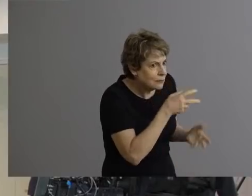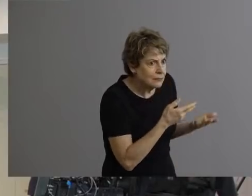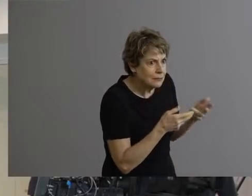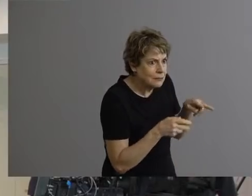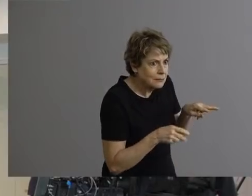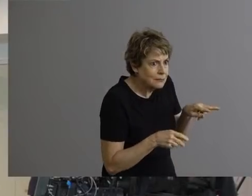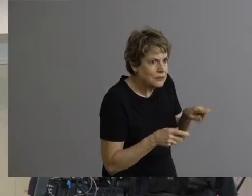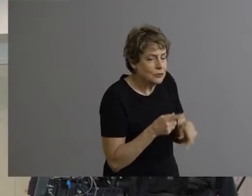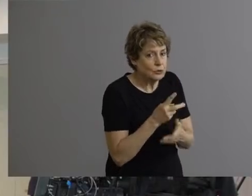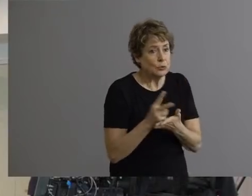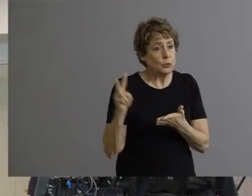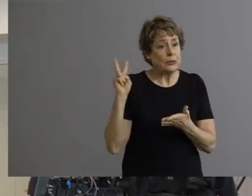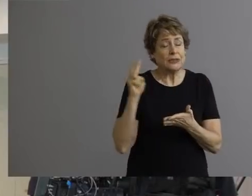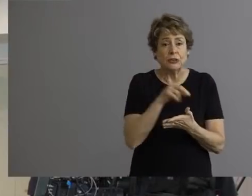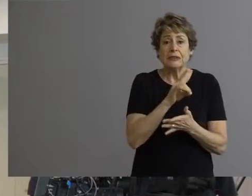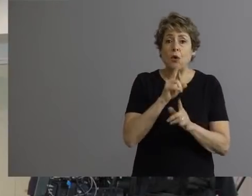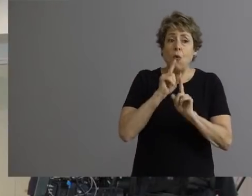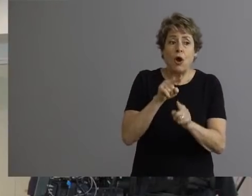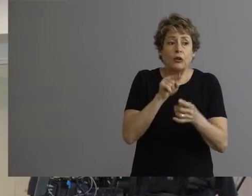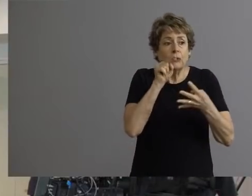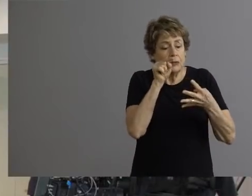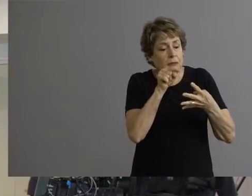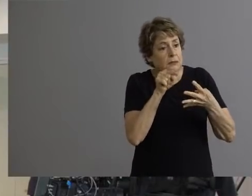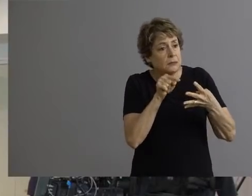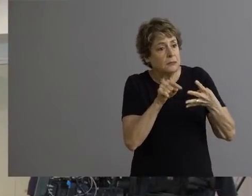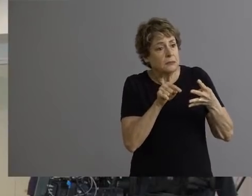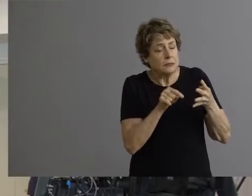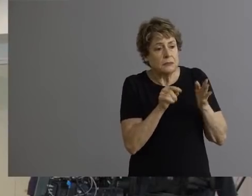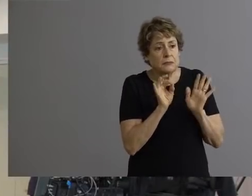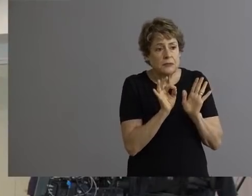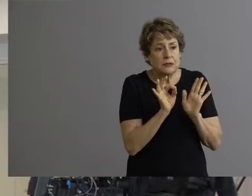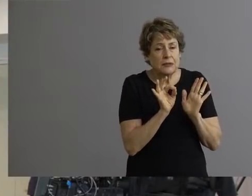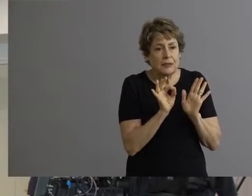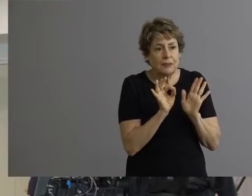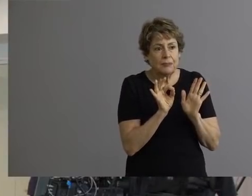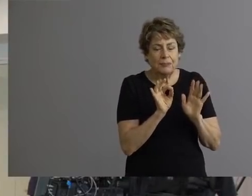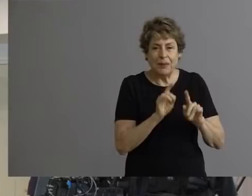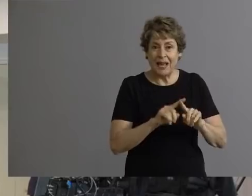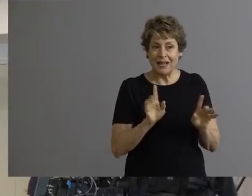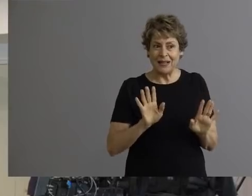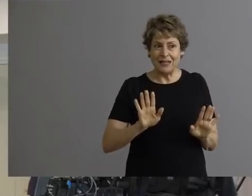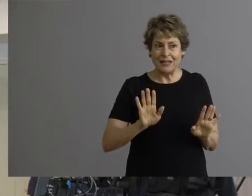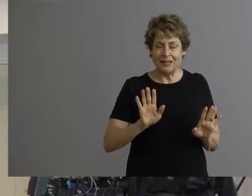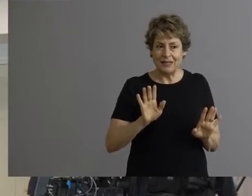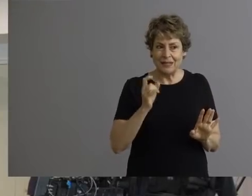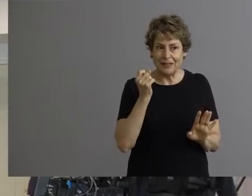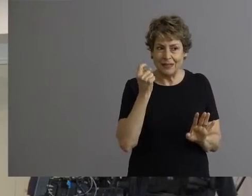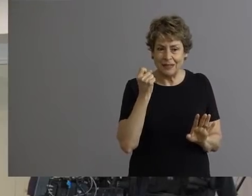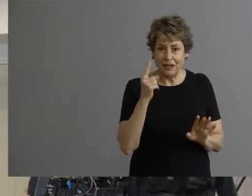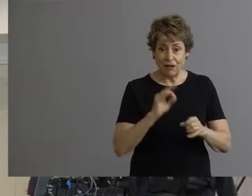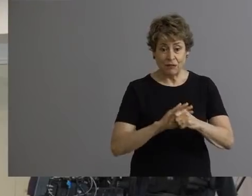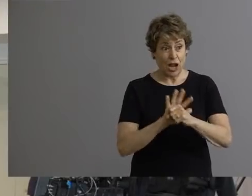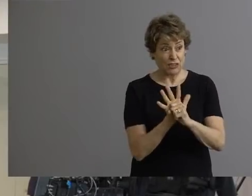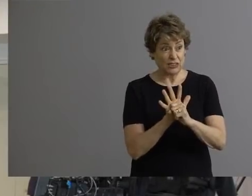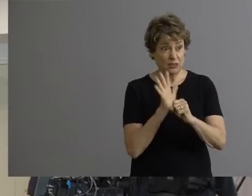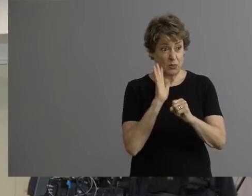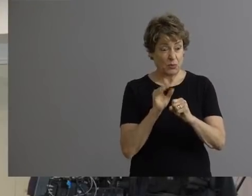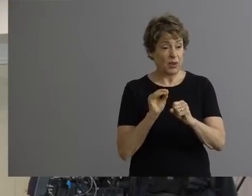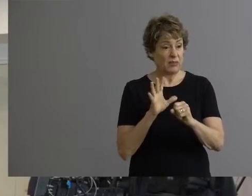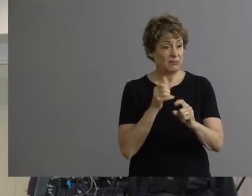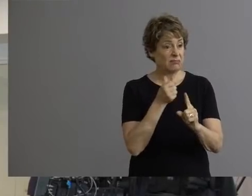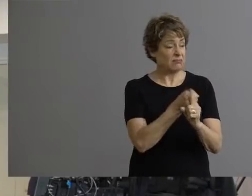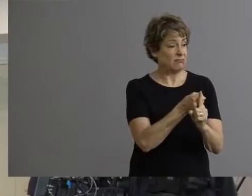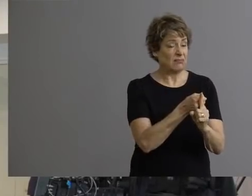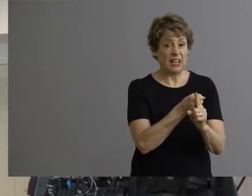the more activity that is happening in our economy, the more the virus spreads. And it looks like if we have